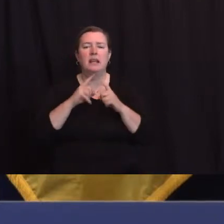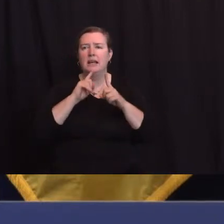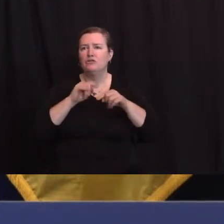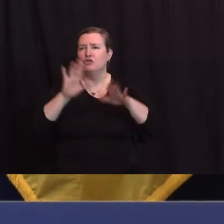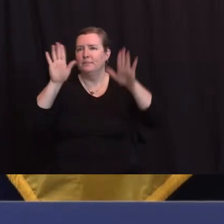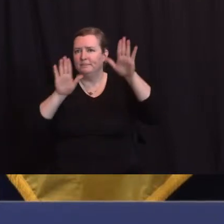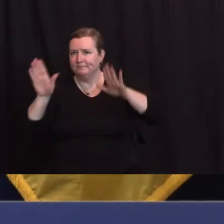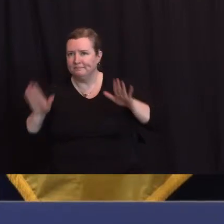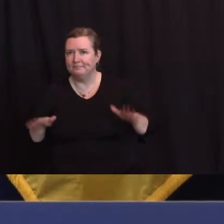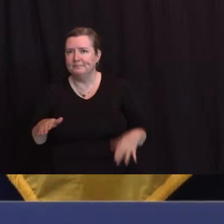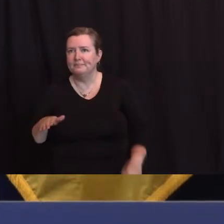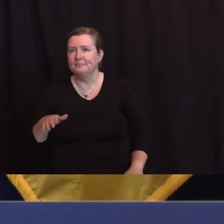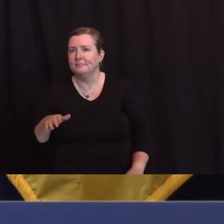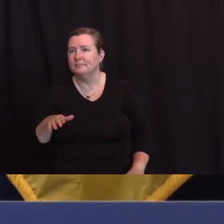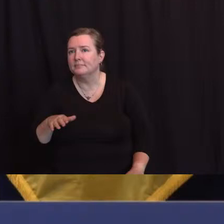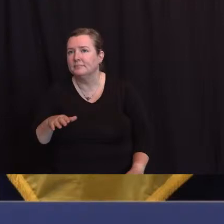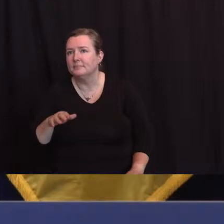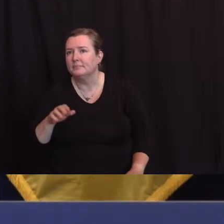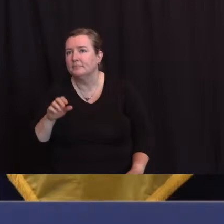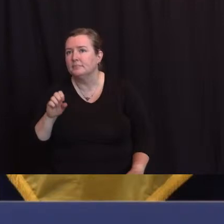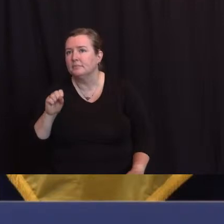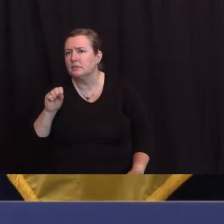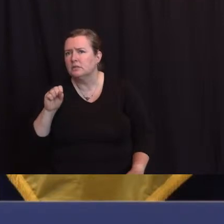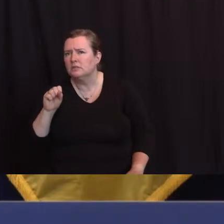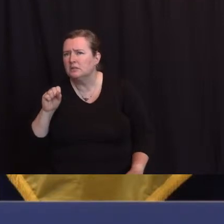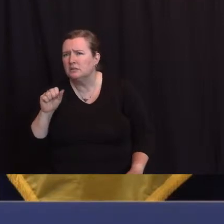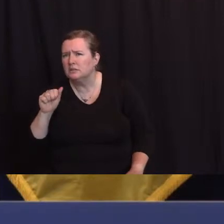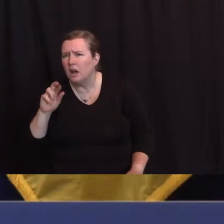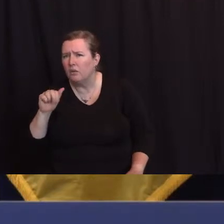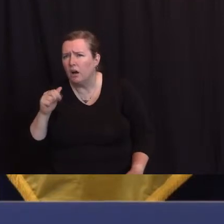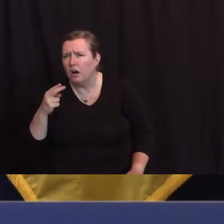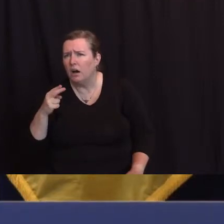you? Nice to see you. We've got this gentleman right here.